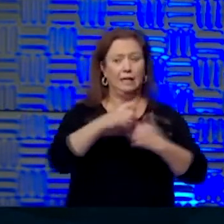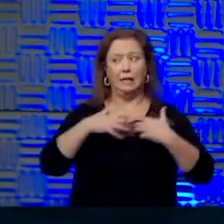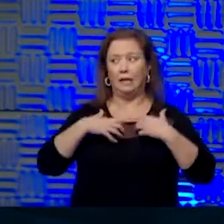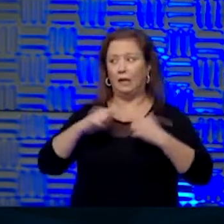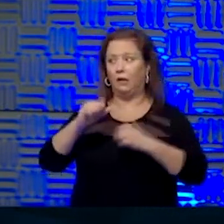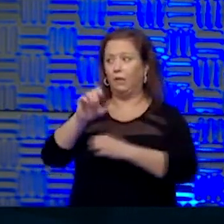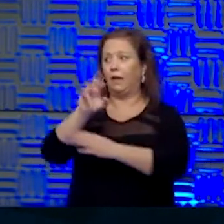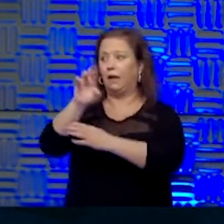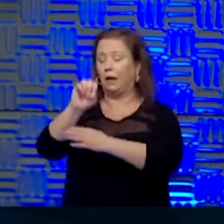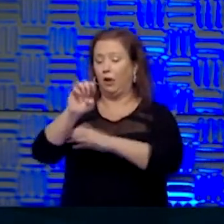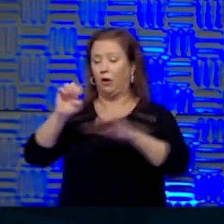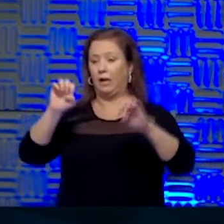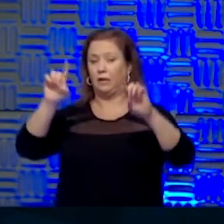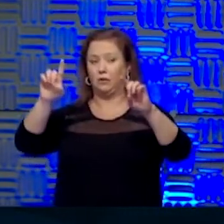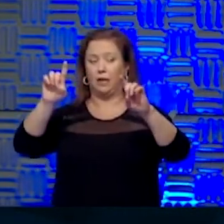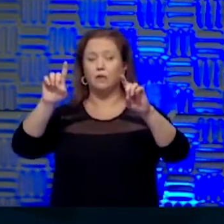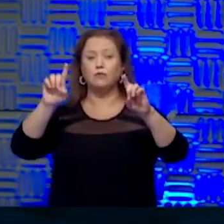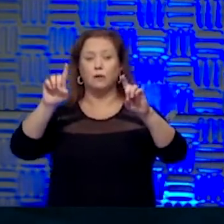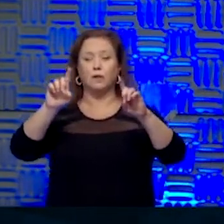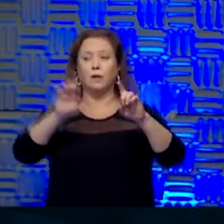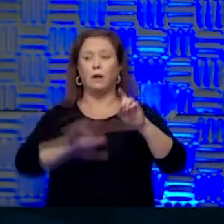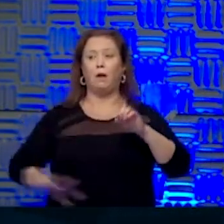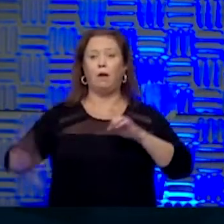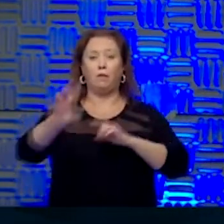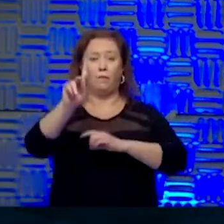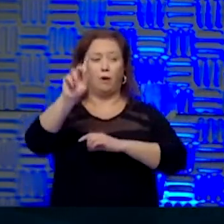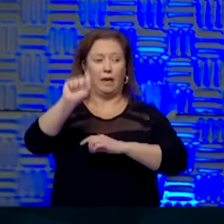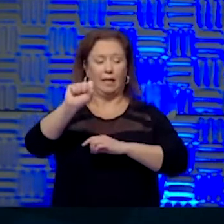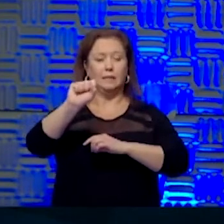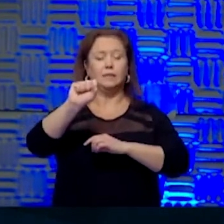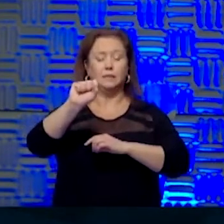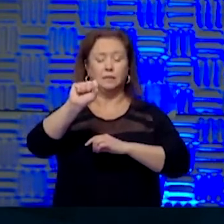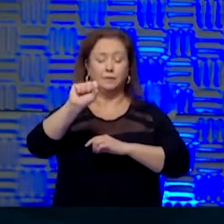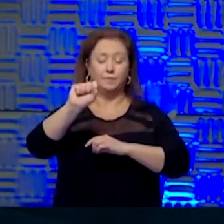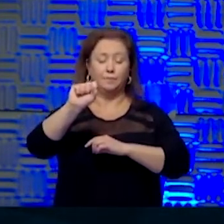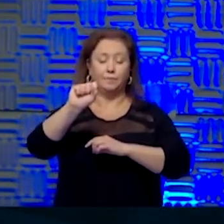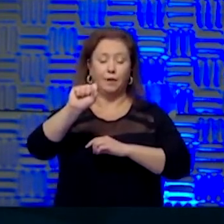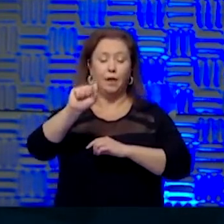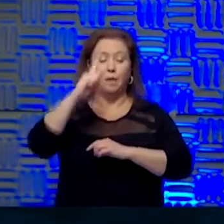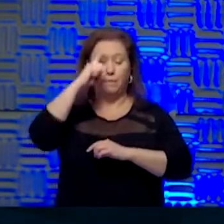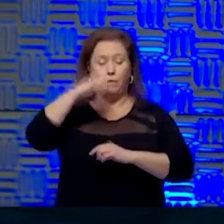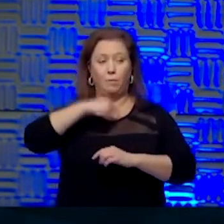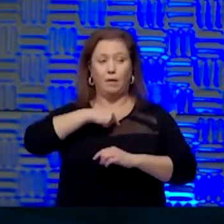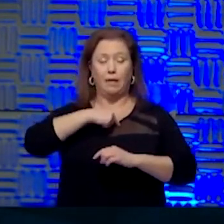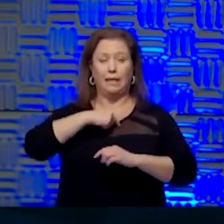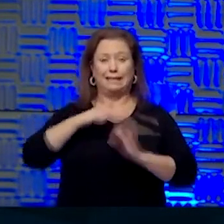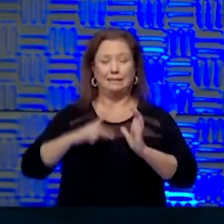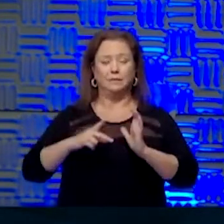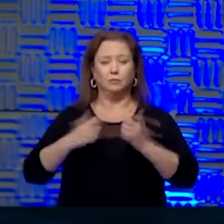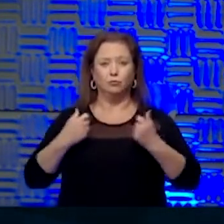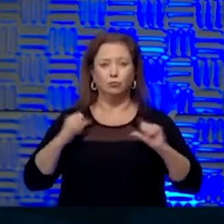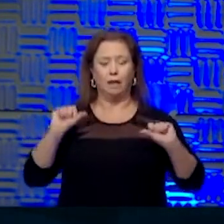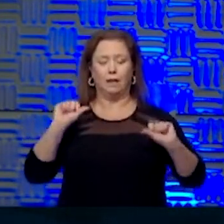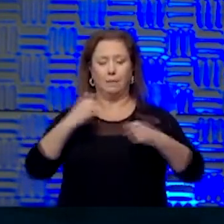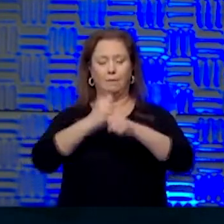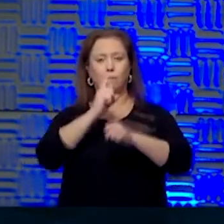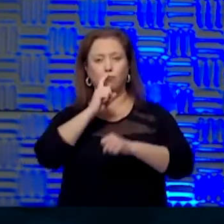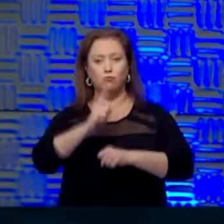education circumstances in Kansas and across the country, a takeaway for me is redoubling our efforts to try to make certain